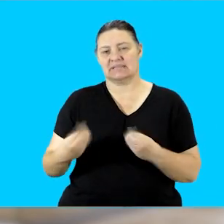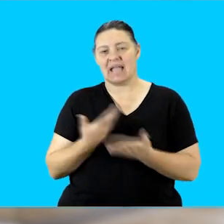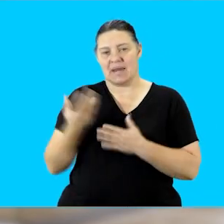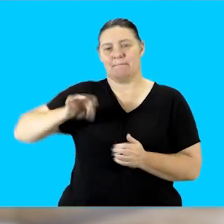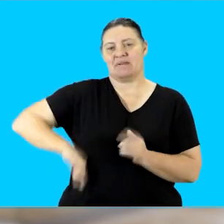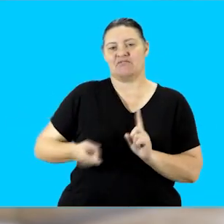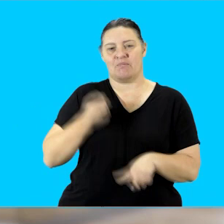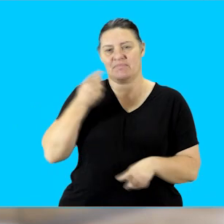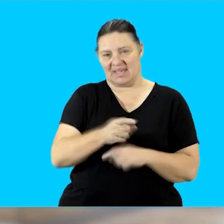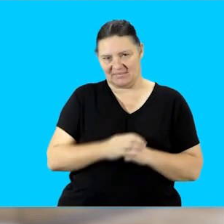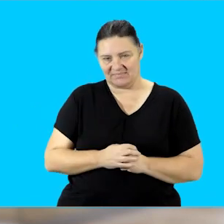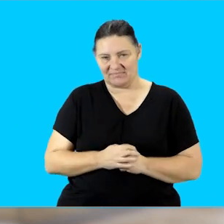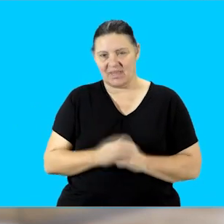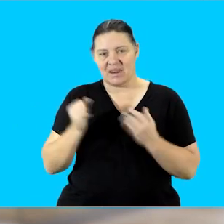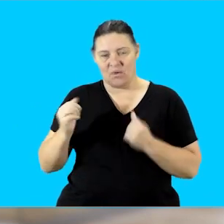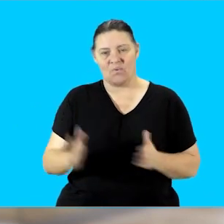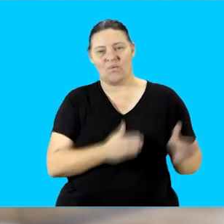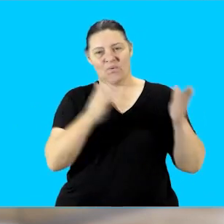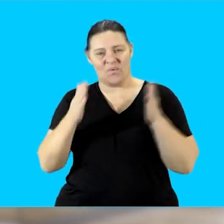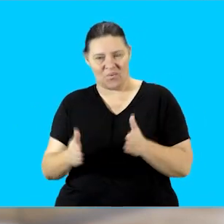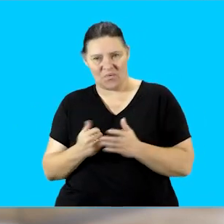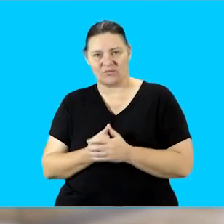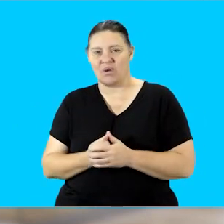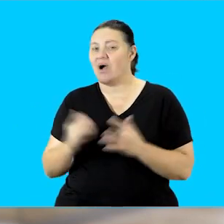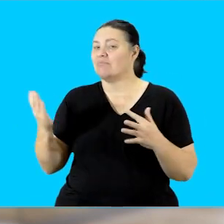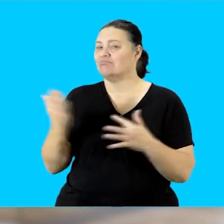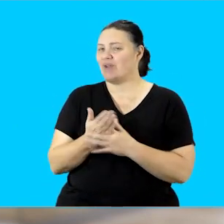a business. With that being said, let us move on